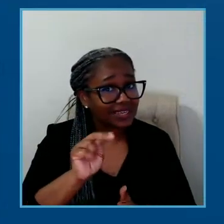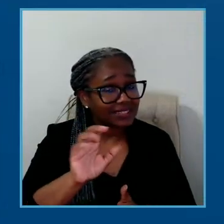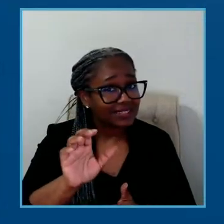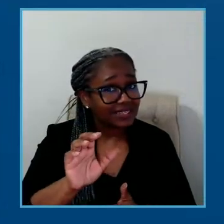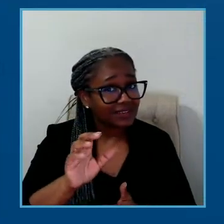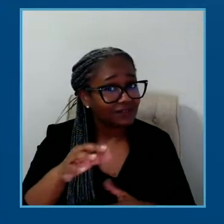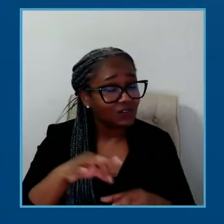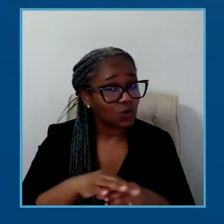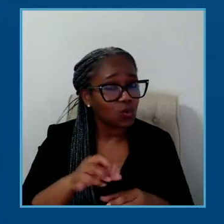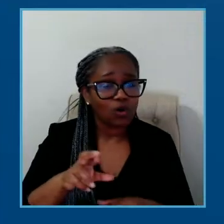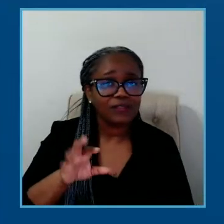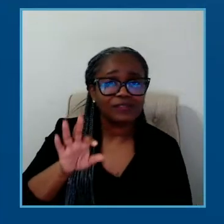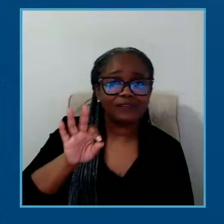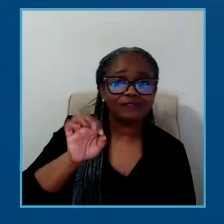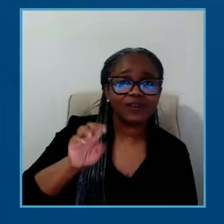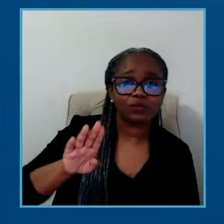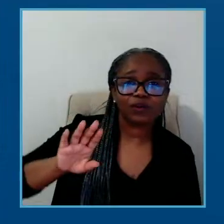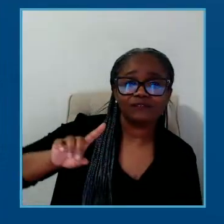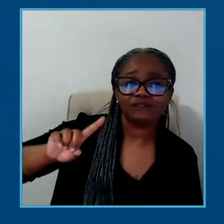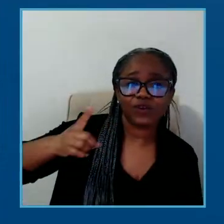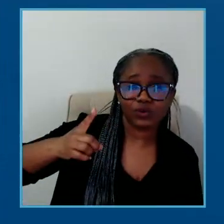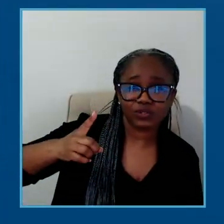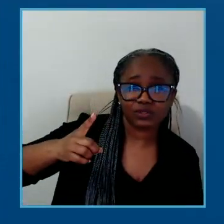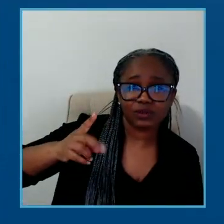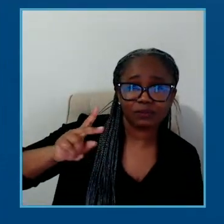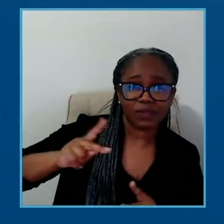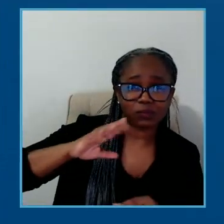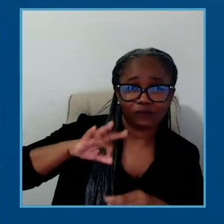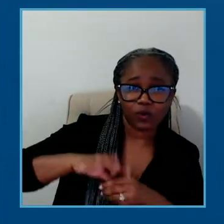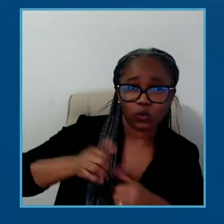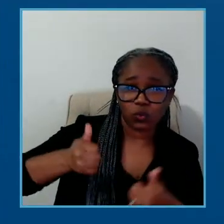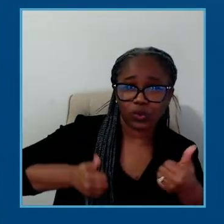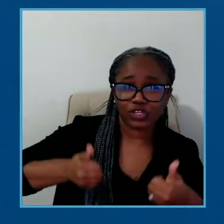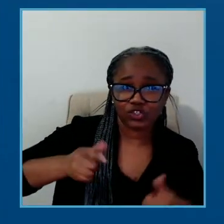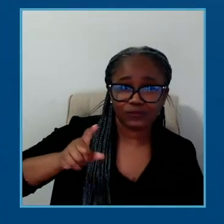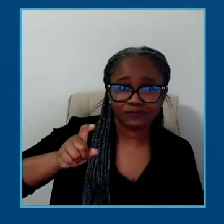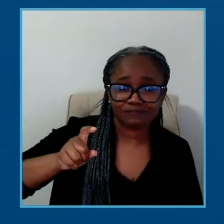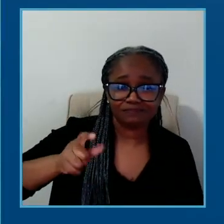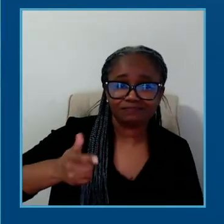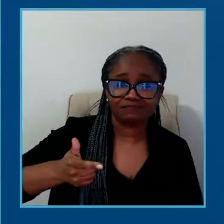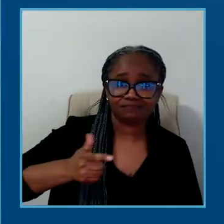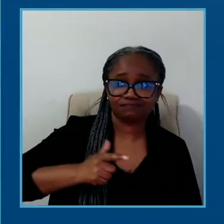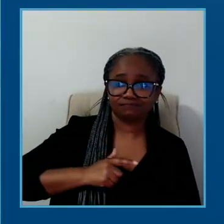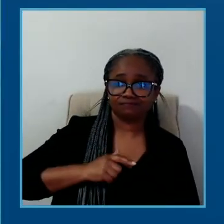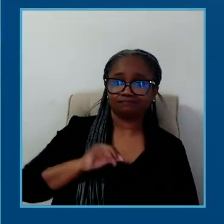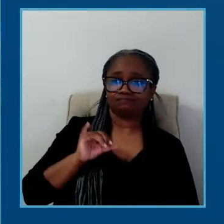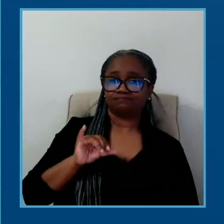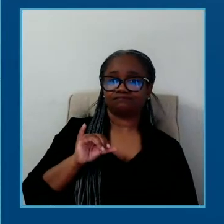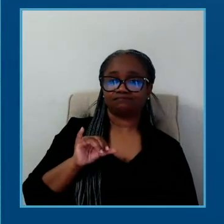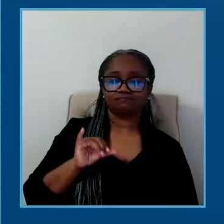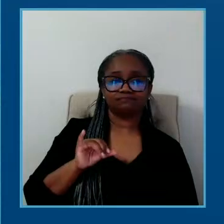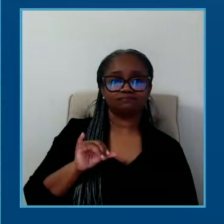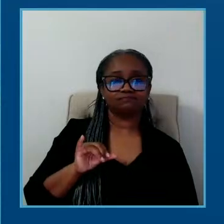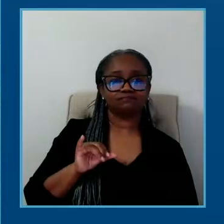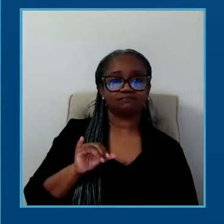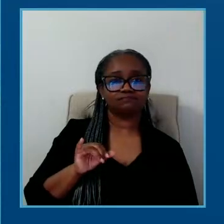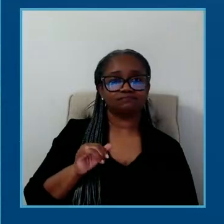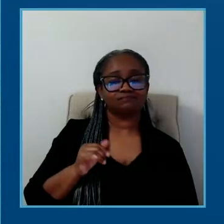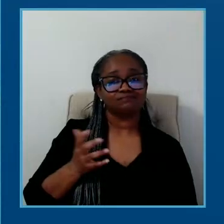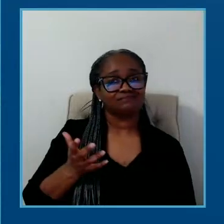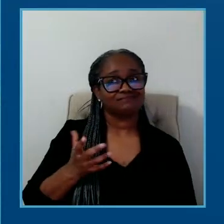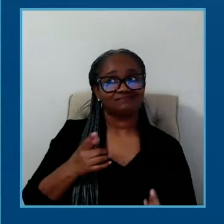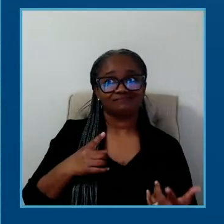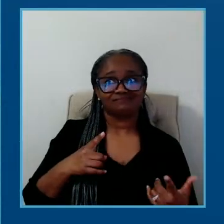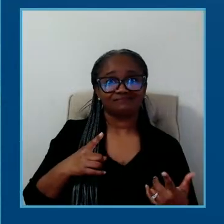DNC vote? Yeah, the mechanics of this, I think, and frankly, I'd sort of leave that to the leadership, but the mechanics, I think,